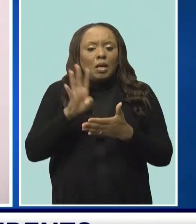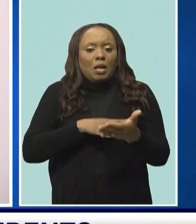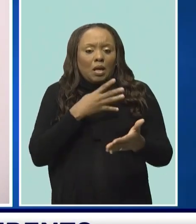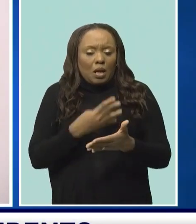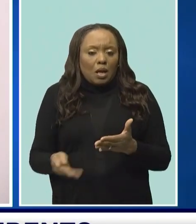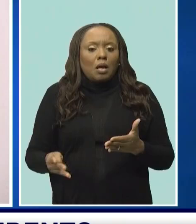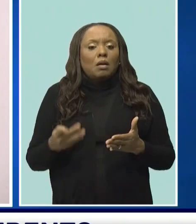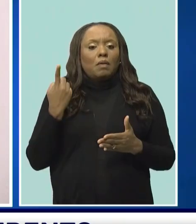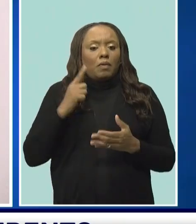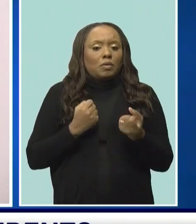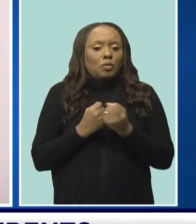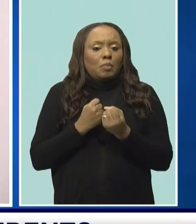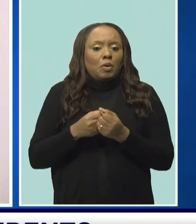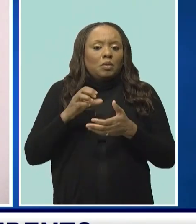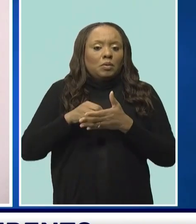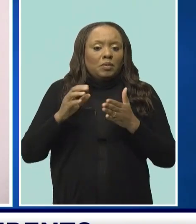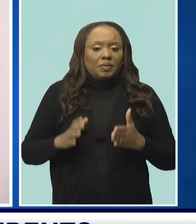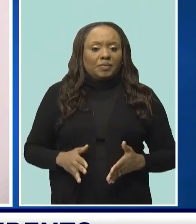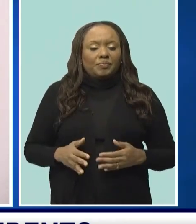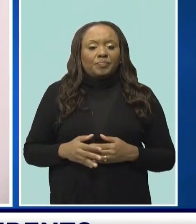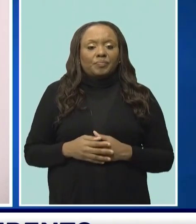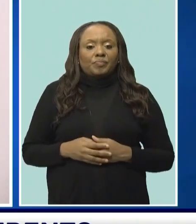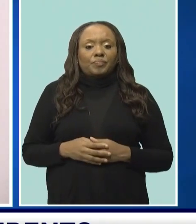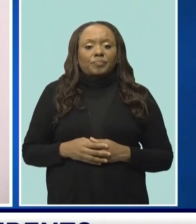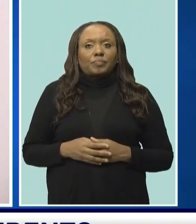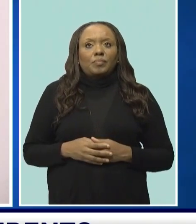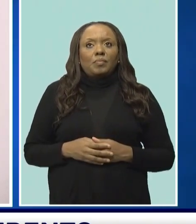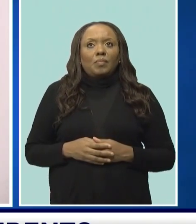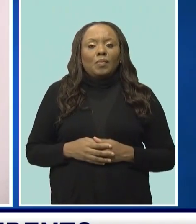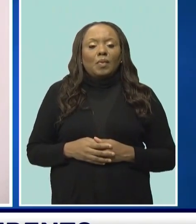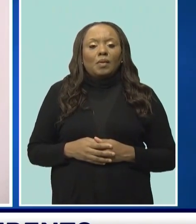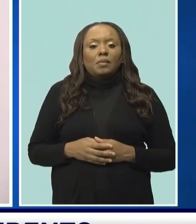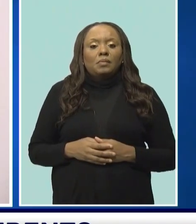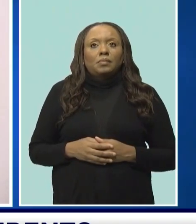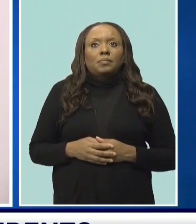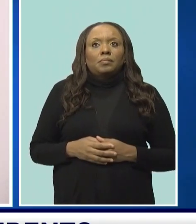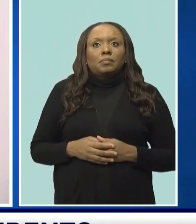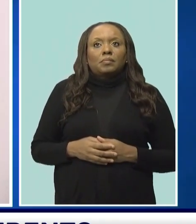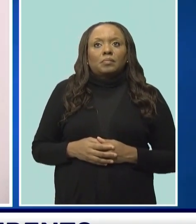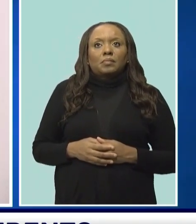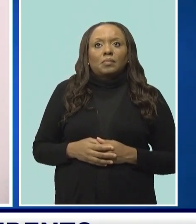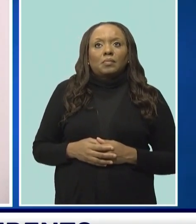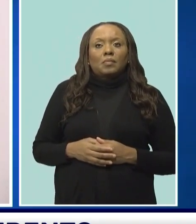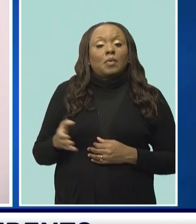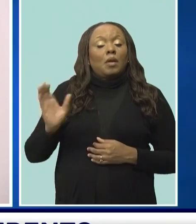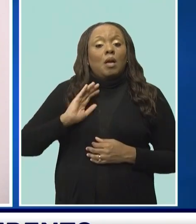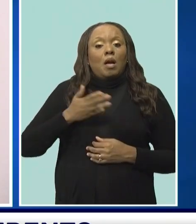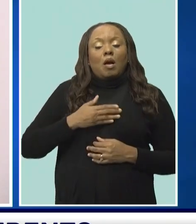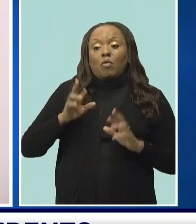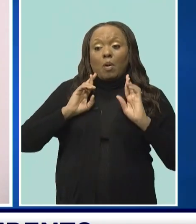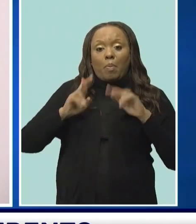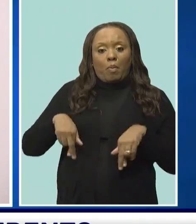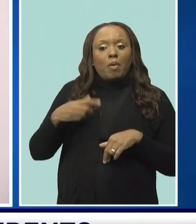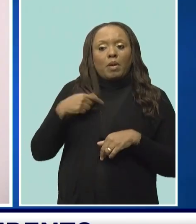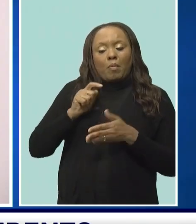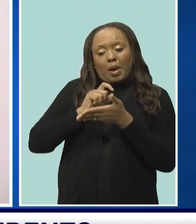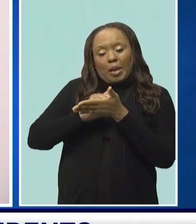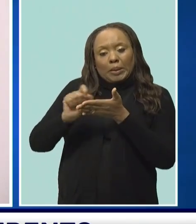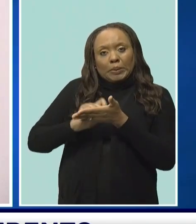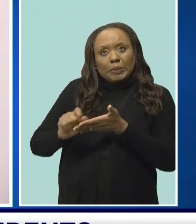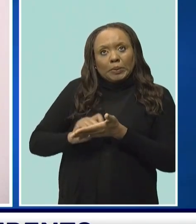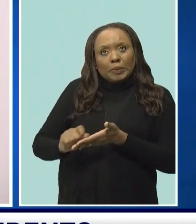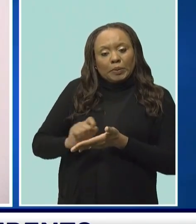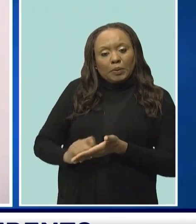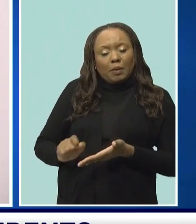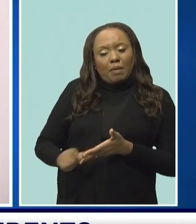to support the students' development. And that quotation comes directly from our report that we prepared that we produced